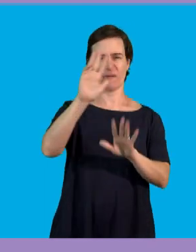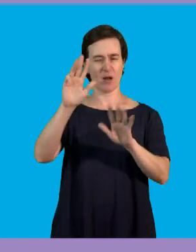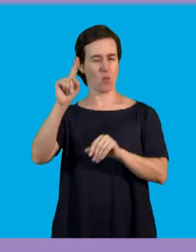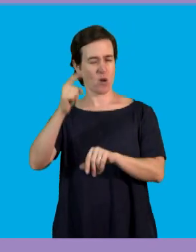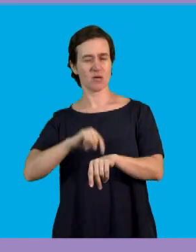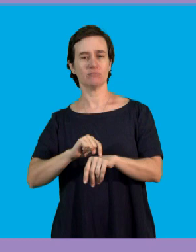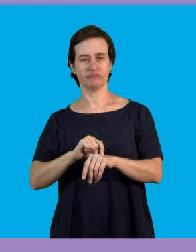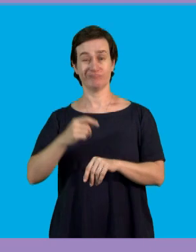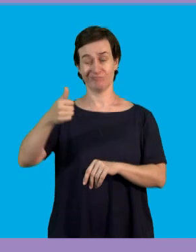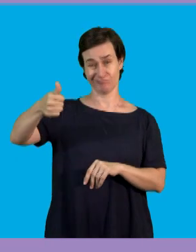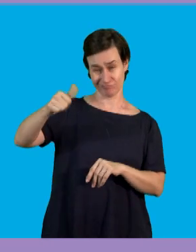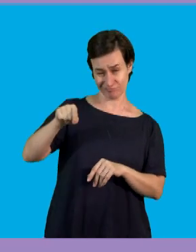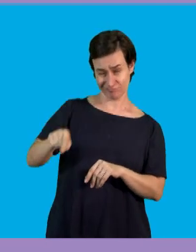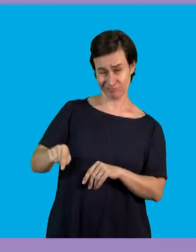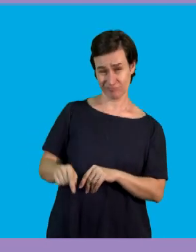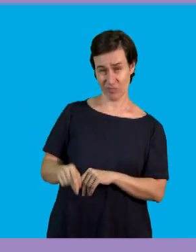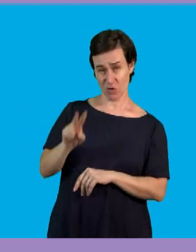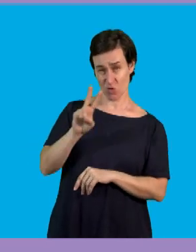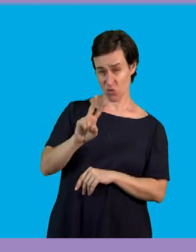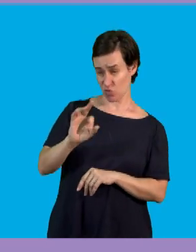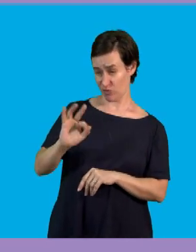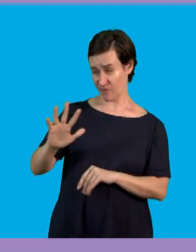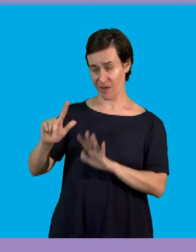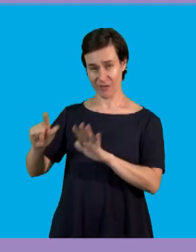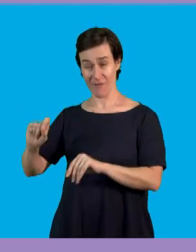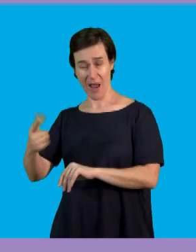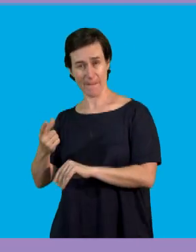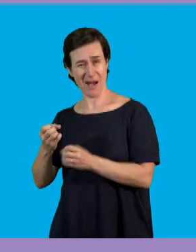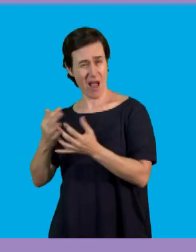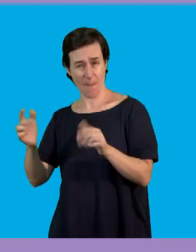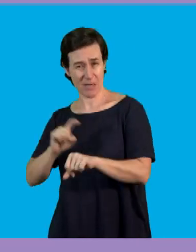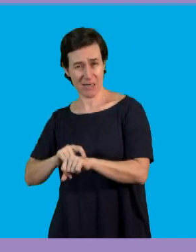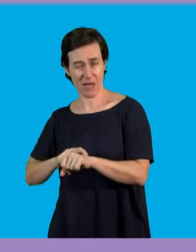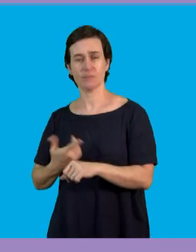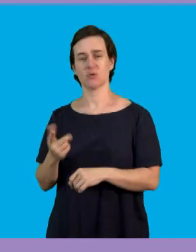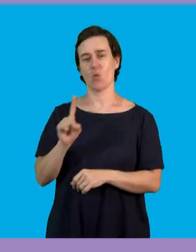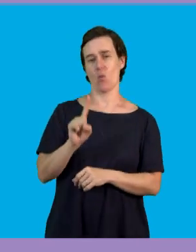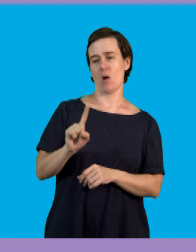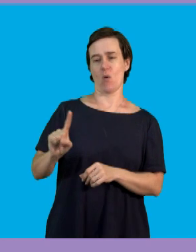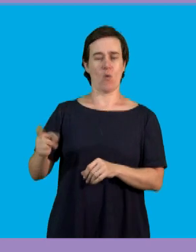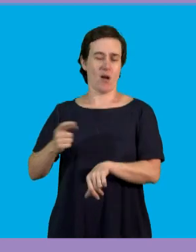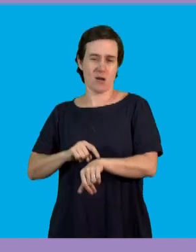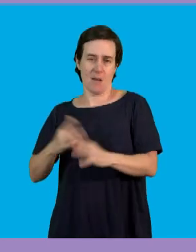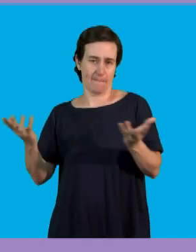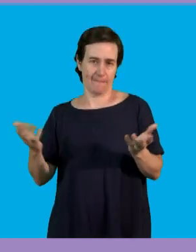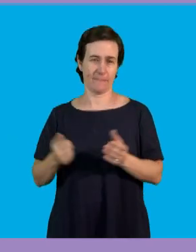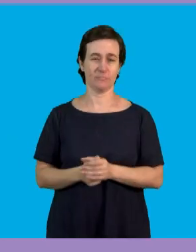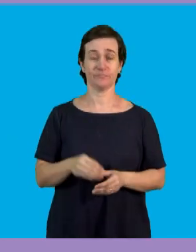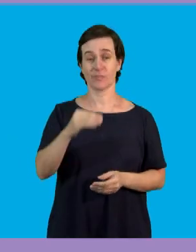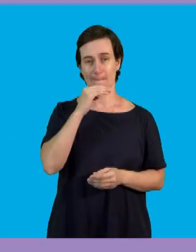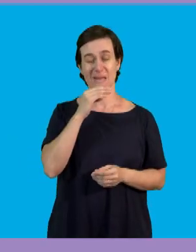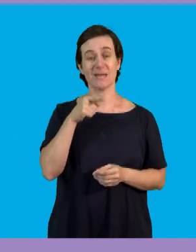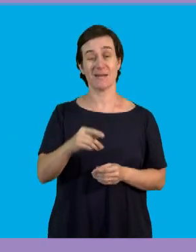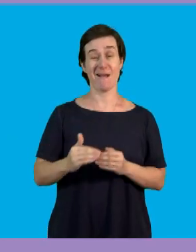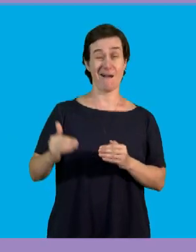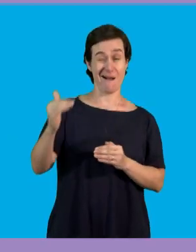can see also there that 2, 3, 5, and 7, they all each appear once. So that means that the highest frequency